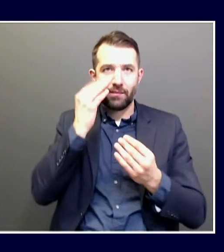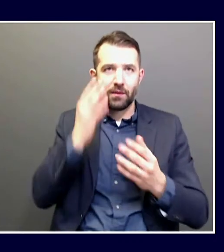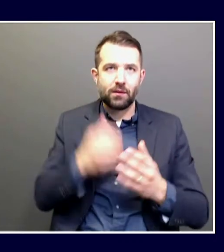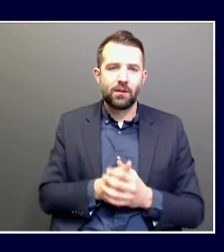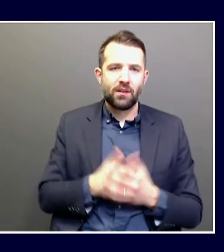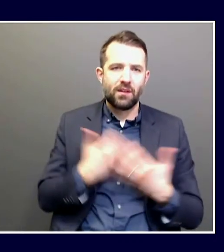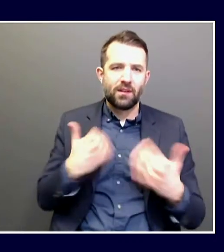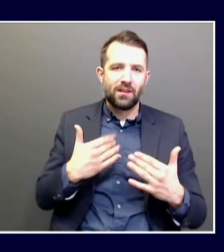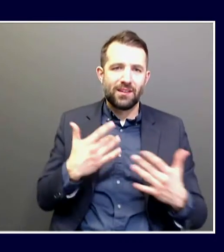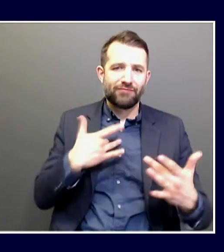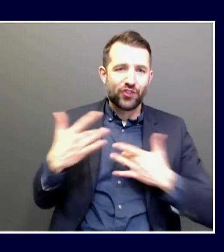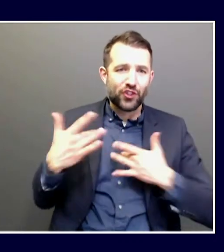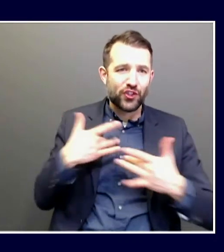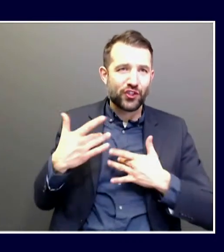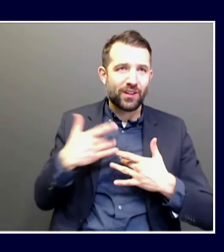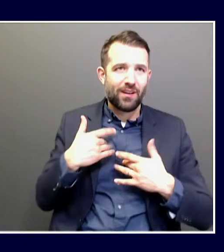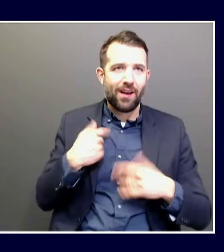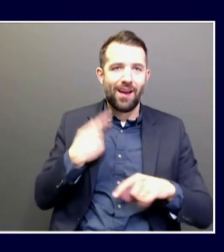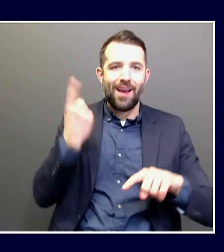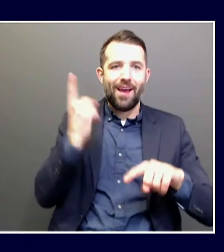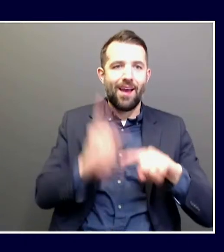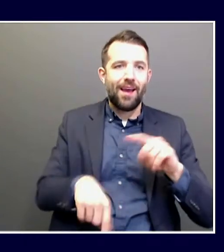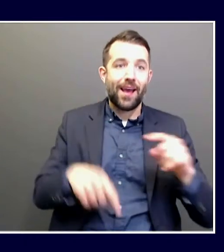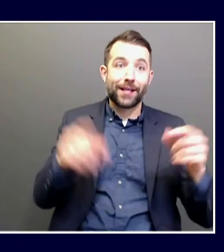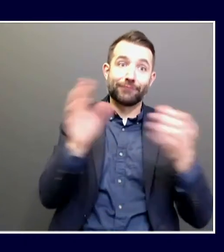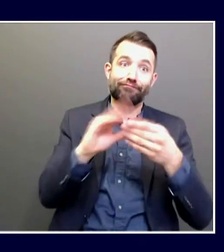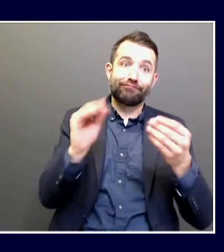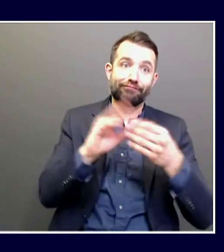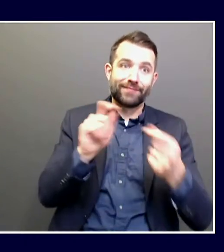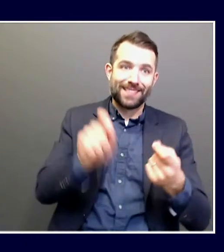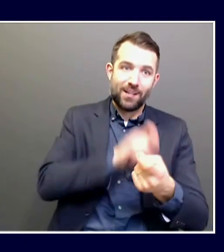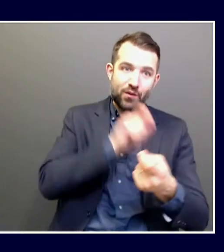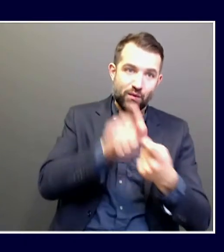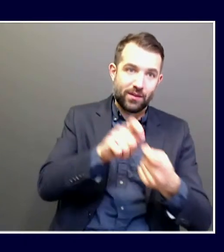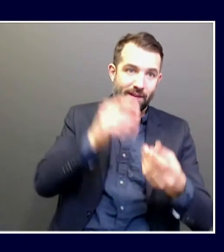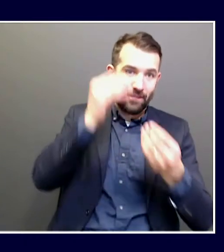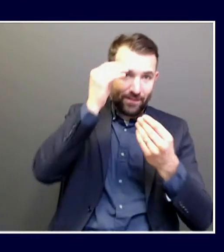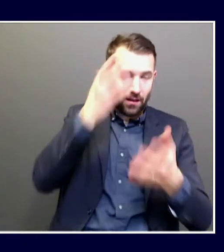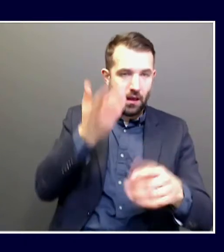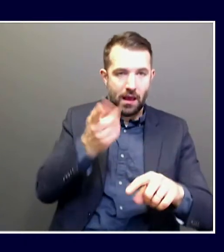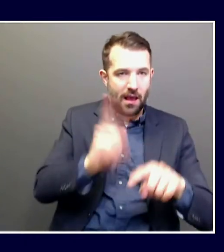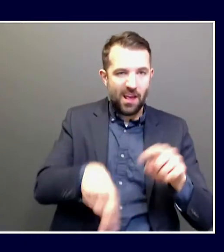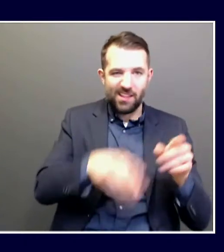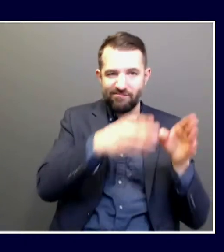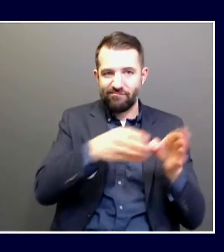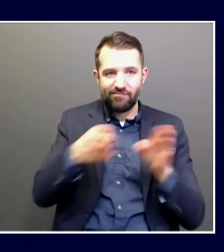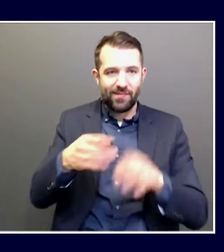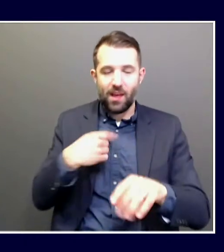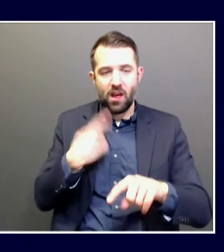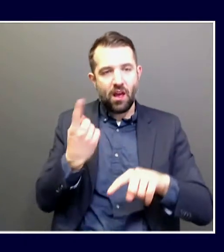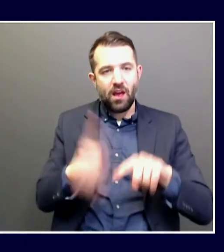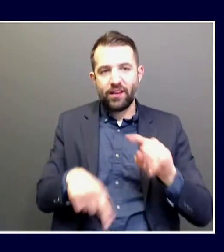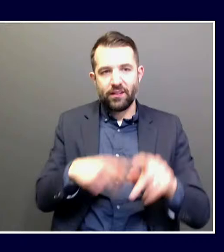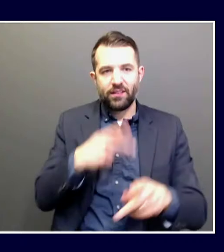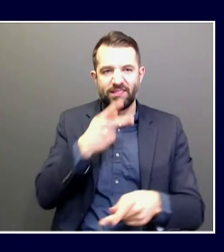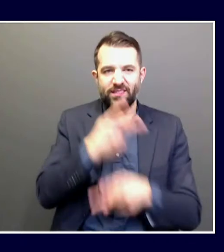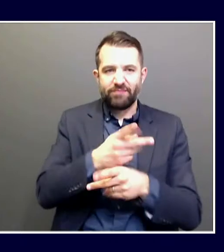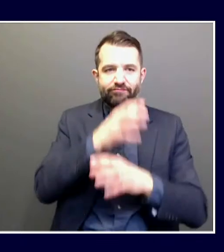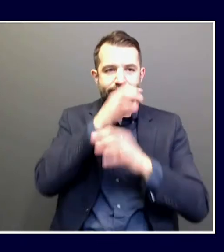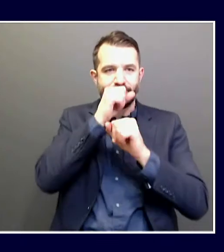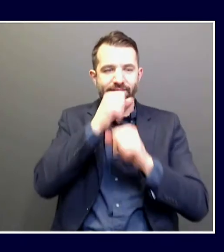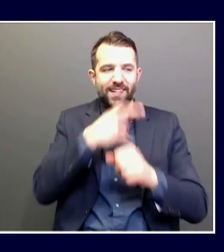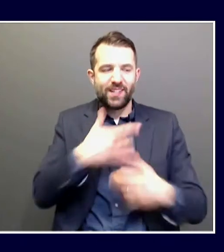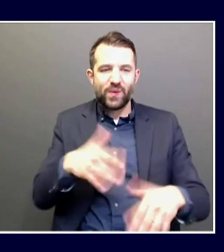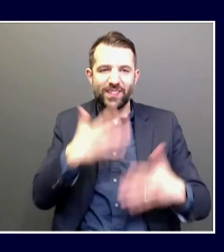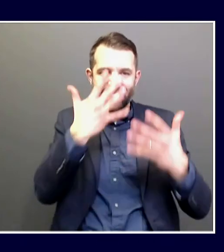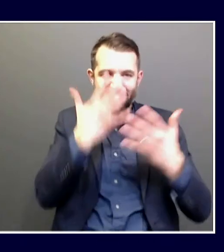I can't provide any comments or specifics on any particular case or death, but it's concerning. And I think,